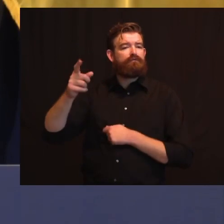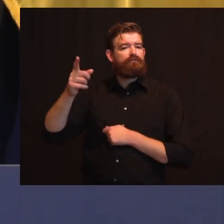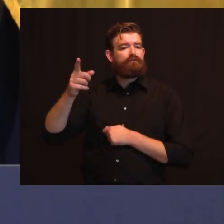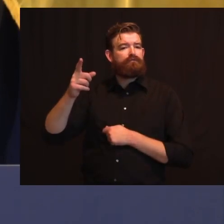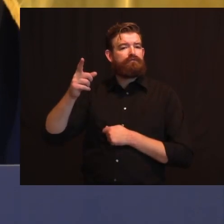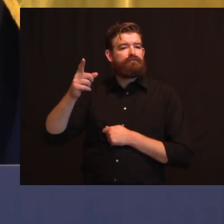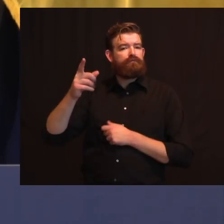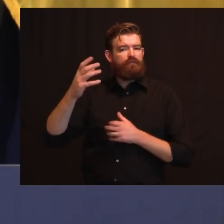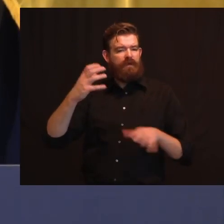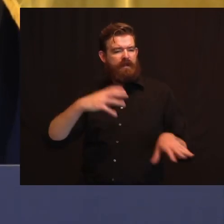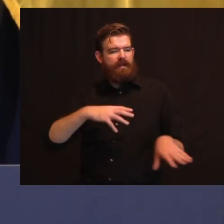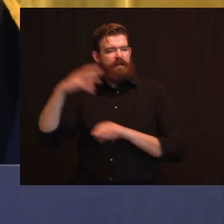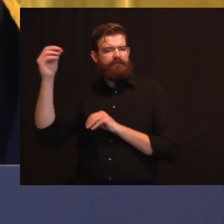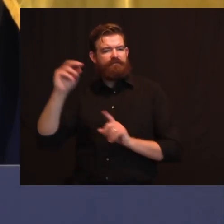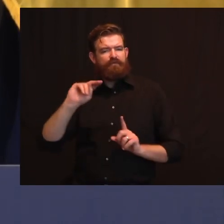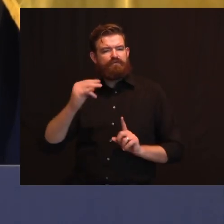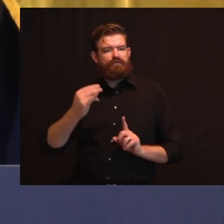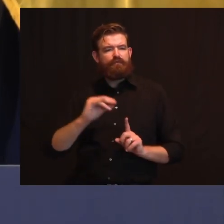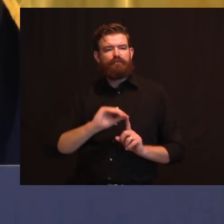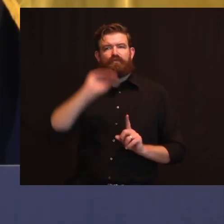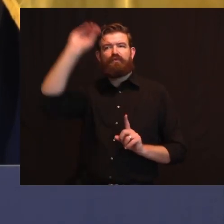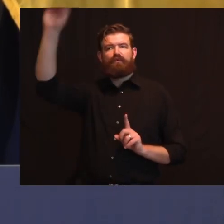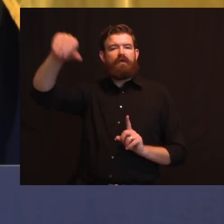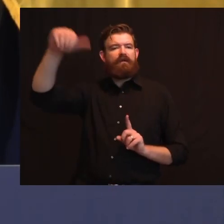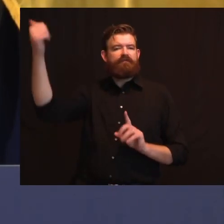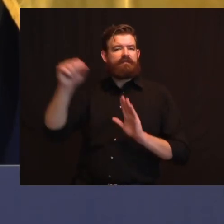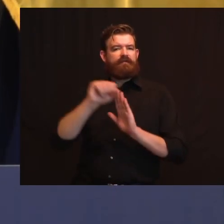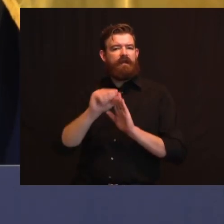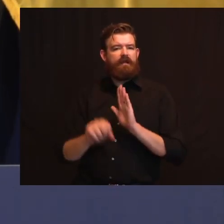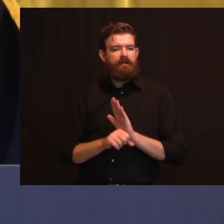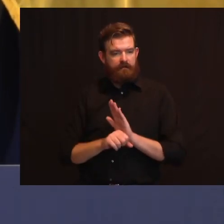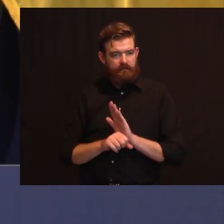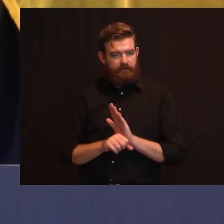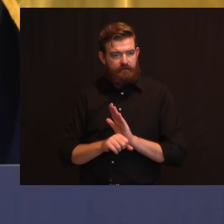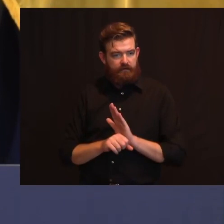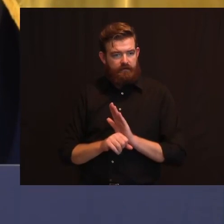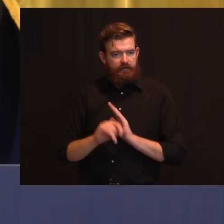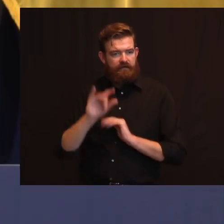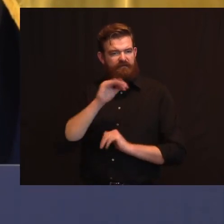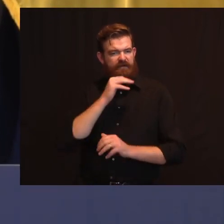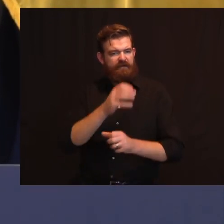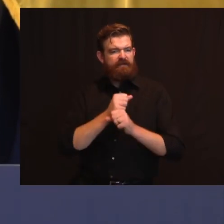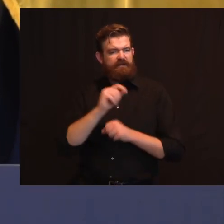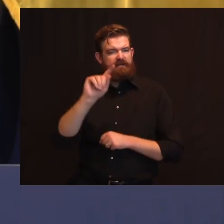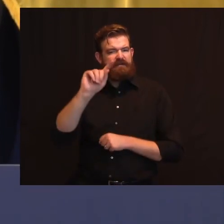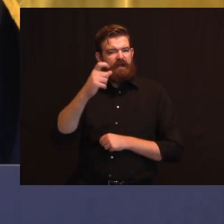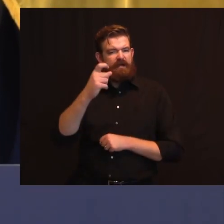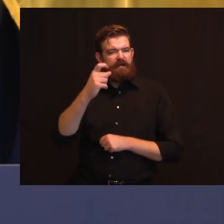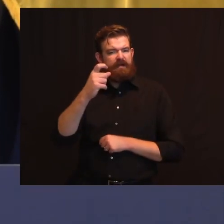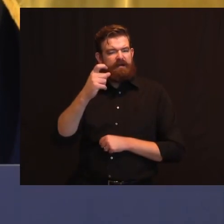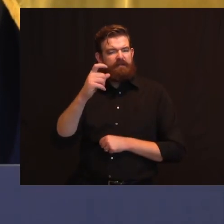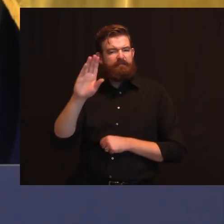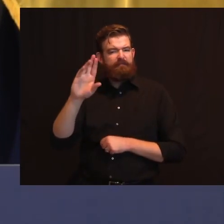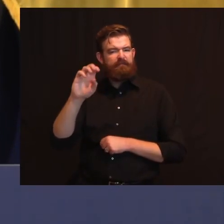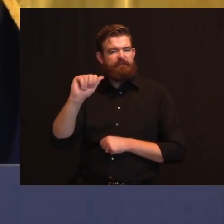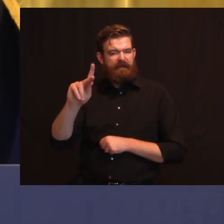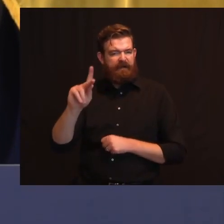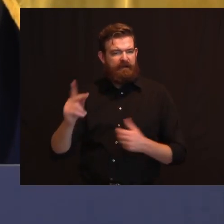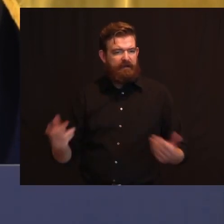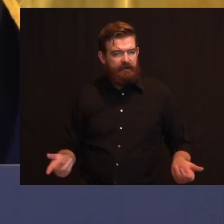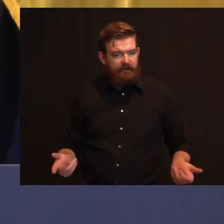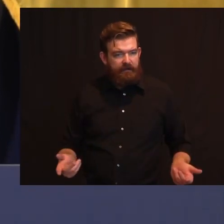support? Yeah, on the latter, again, I want to be mindful of the sacred nature of today. I'm not sure I would have put that out